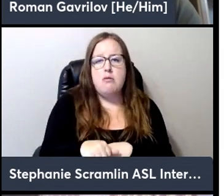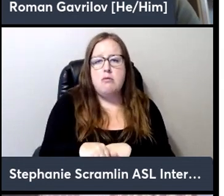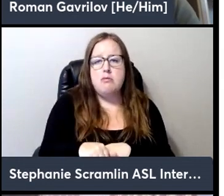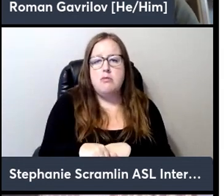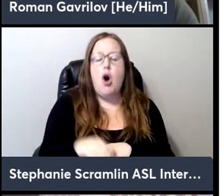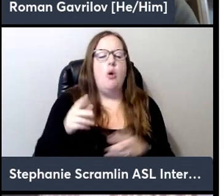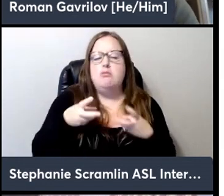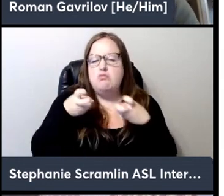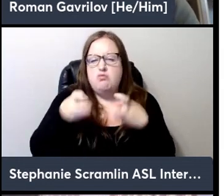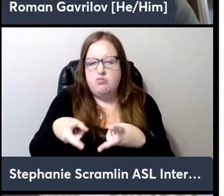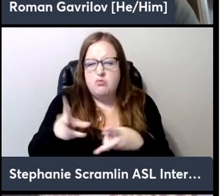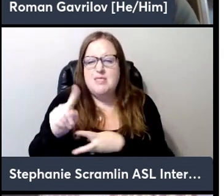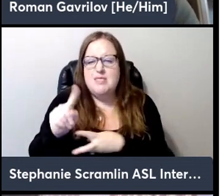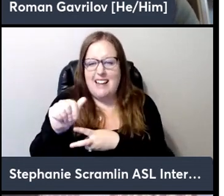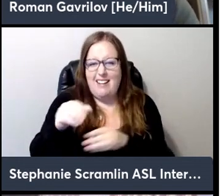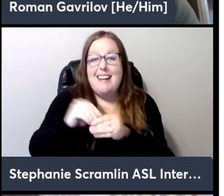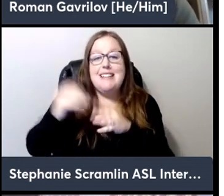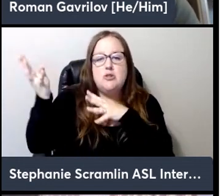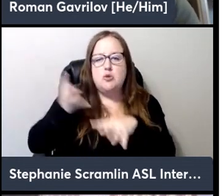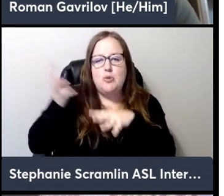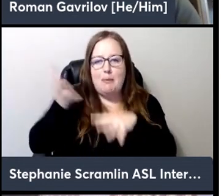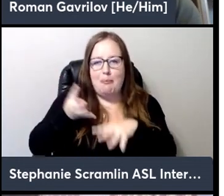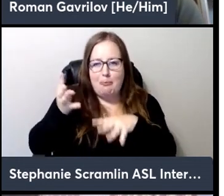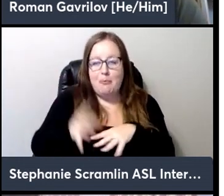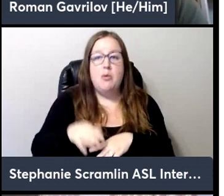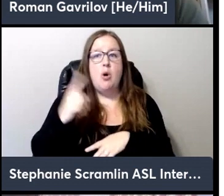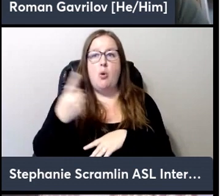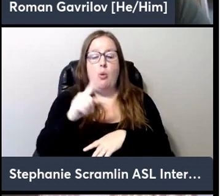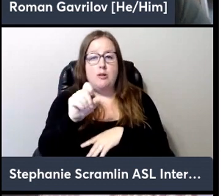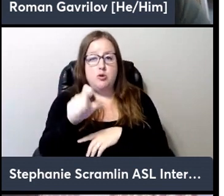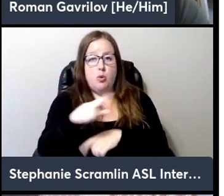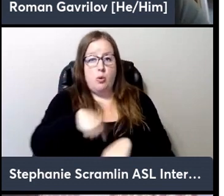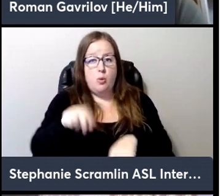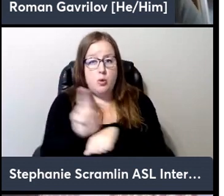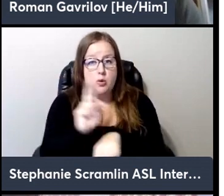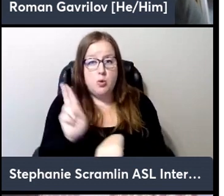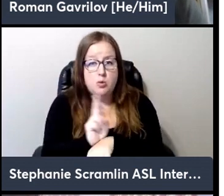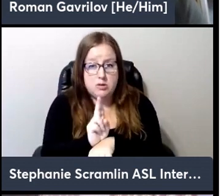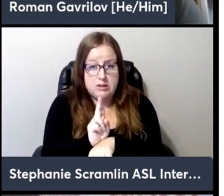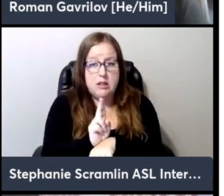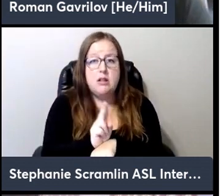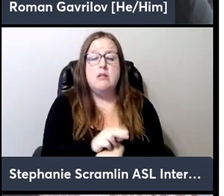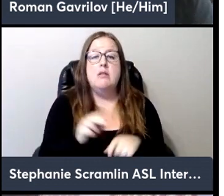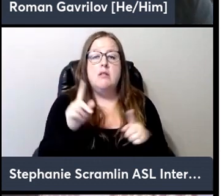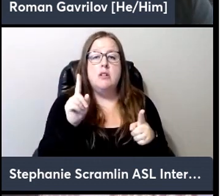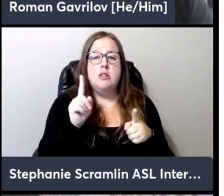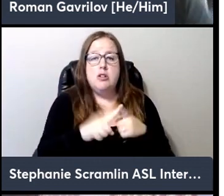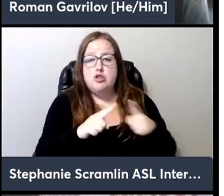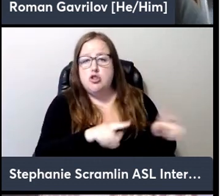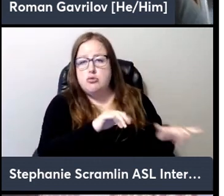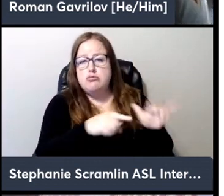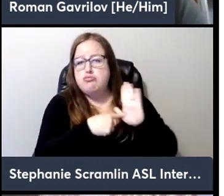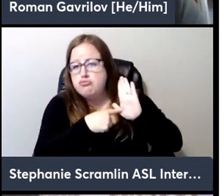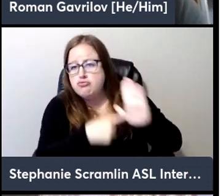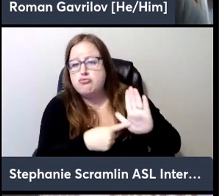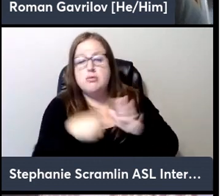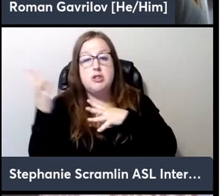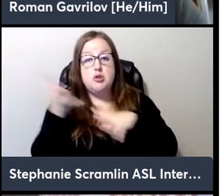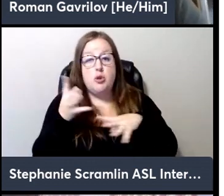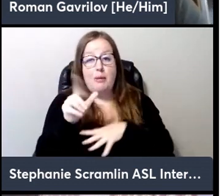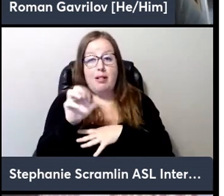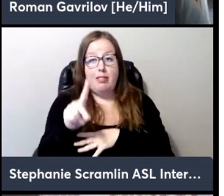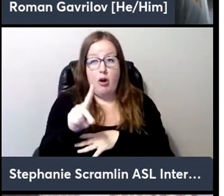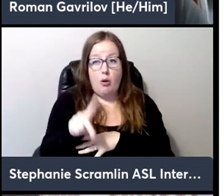into our stream. And one of the great tools that we're using to simulate streaming loads is